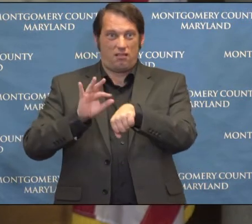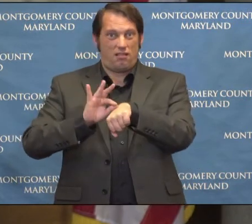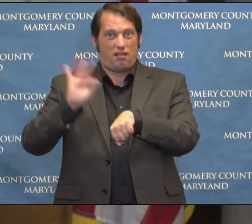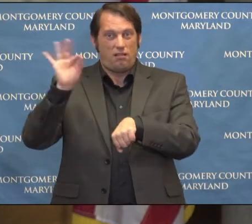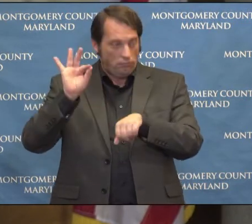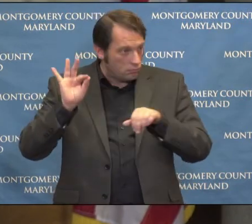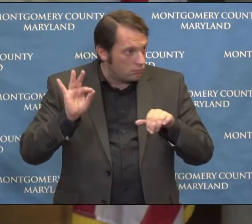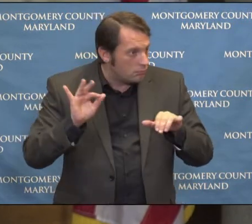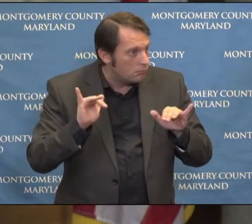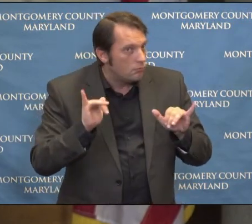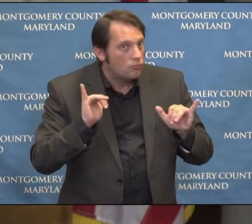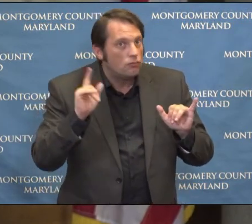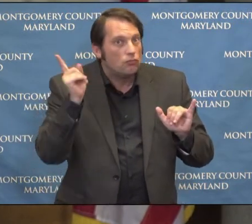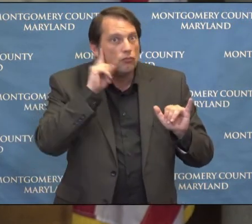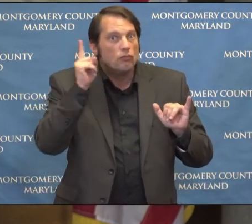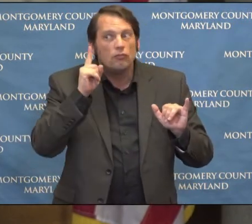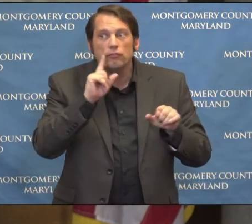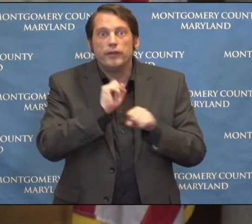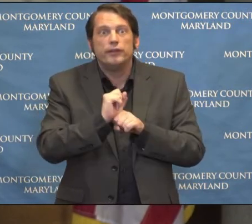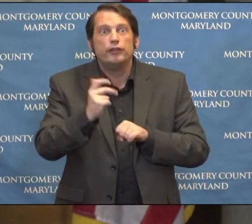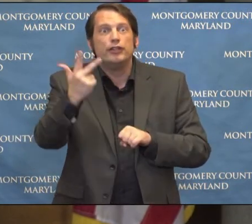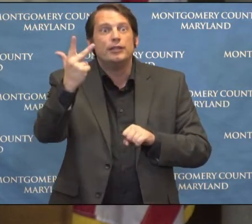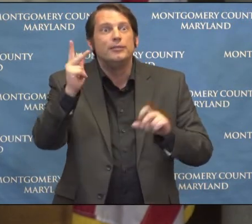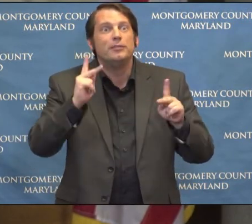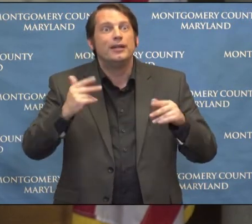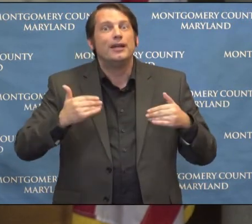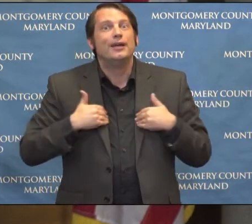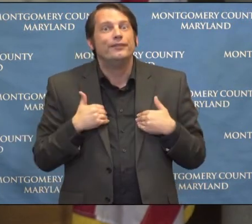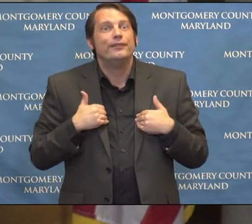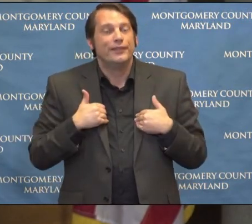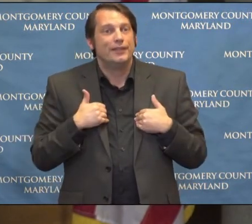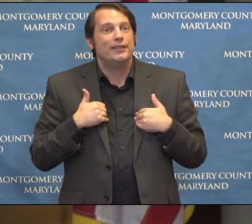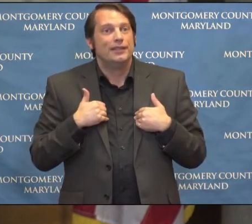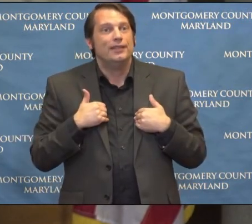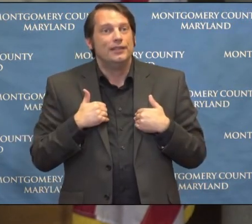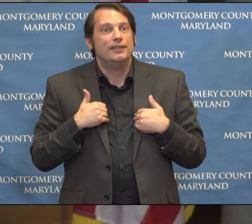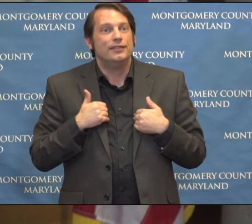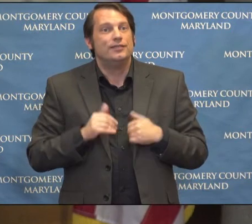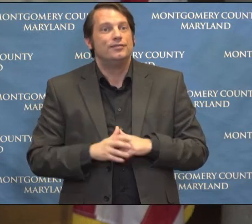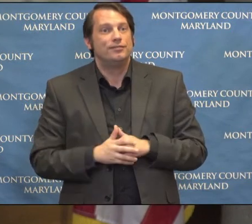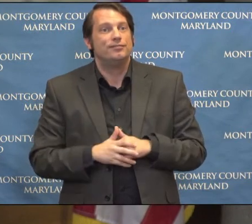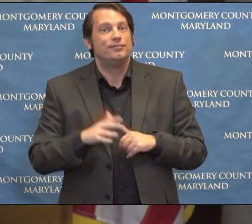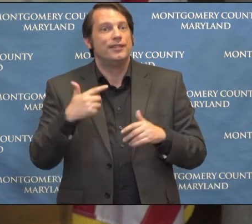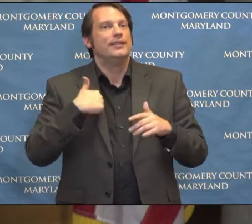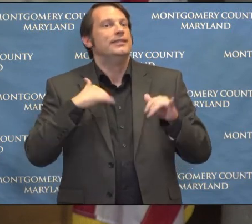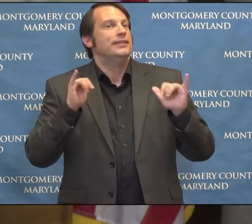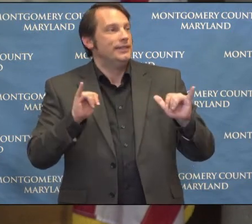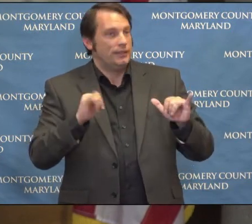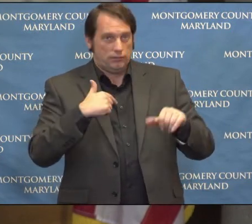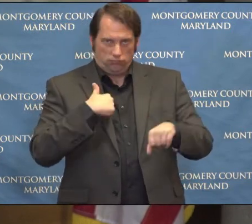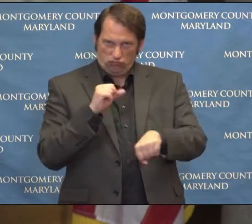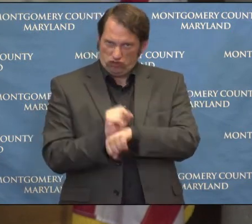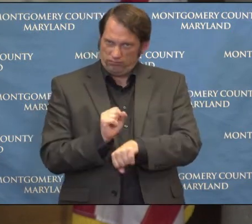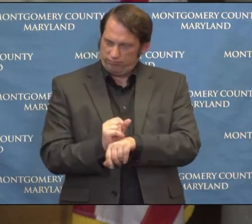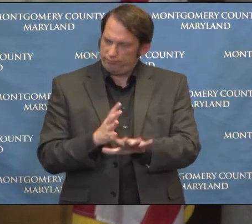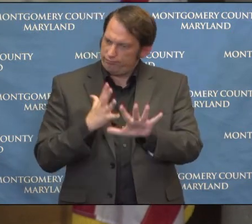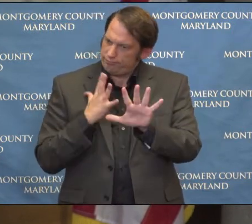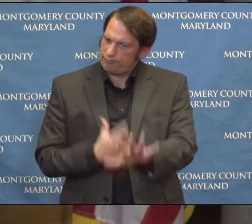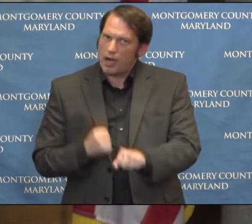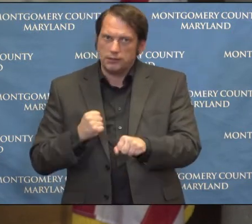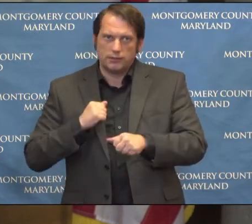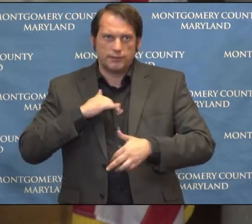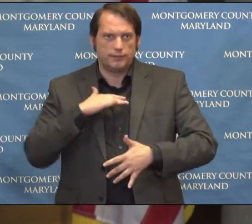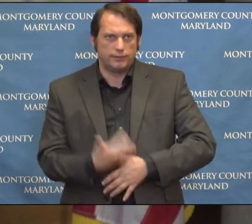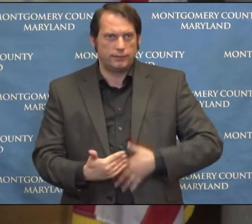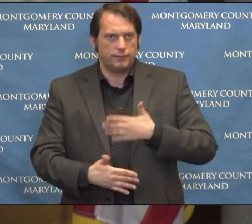television. And so, but we are working very rapidly because we are going to do no harm to students.